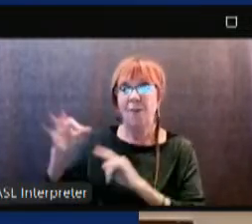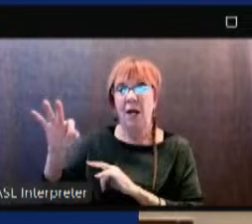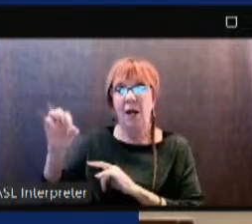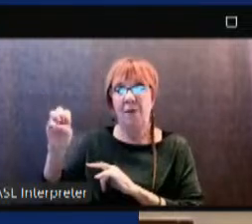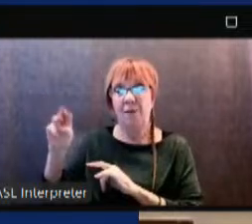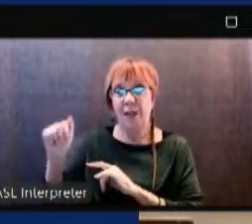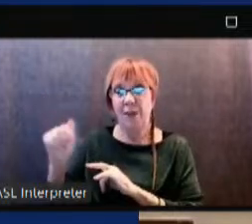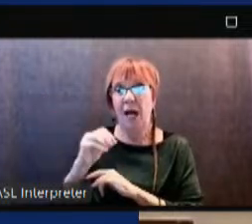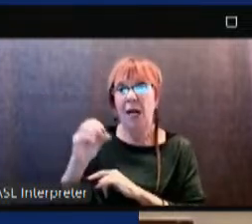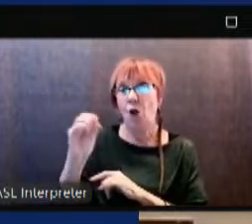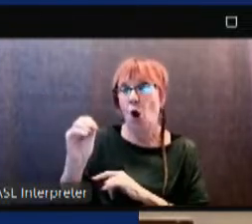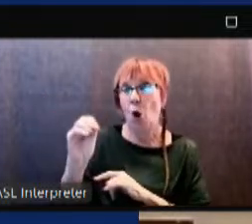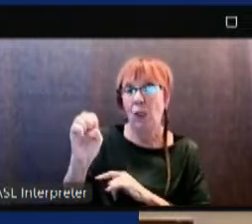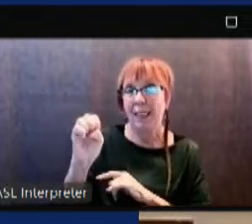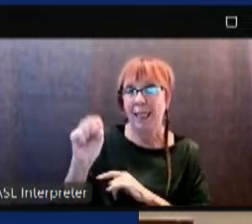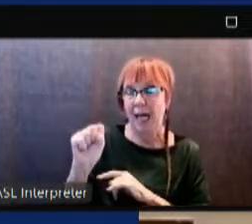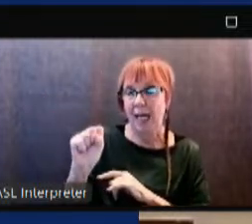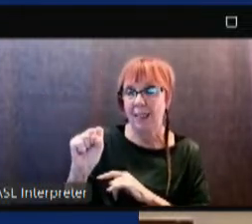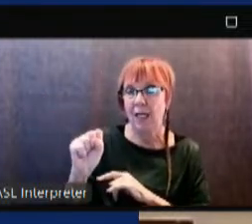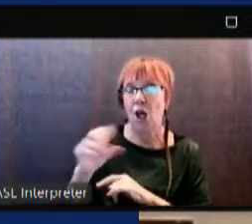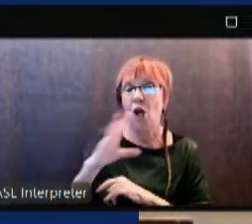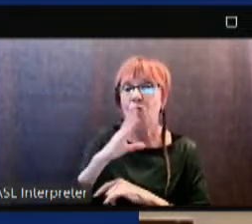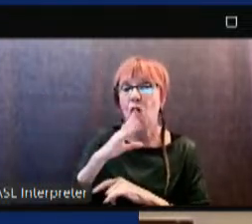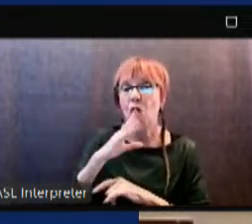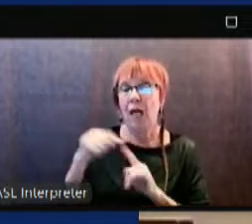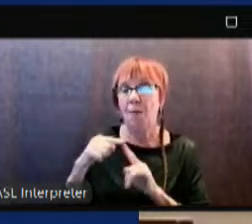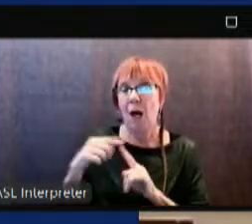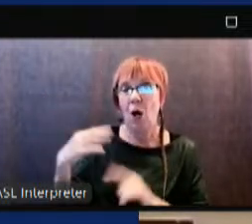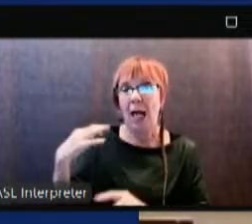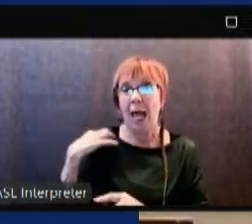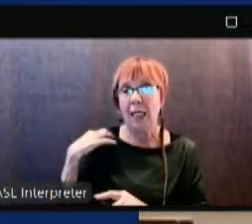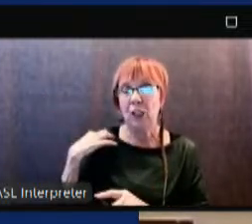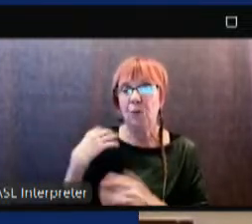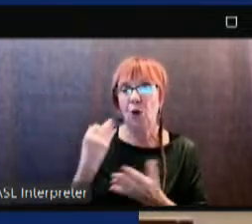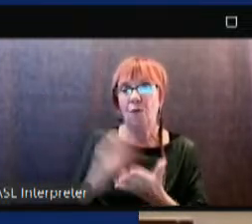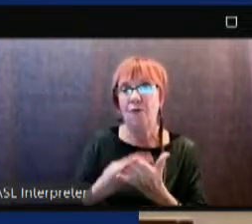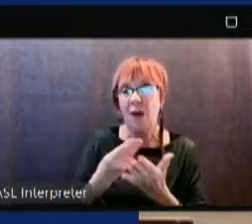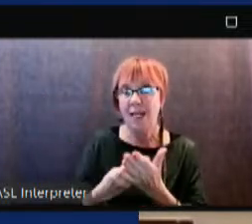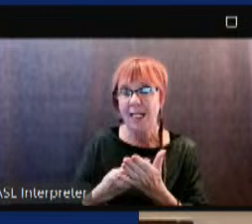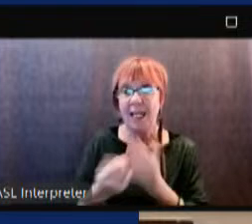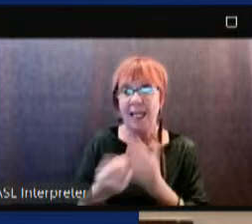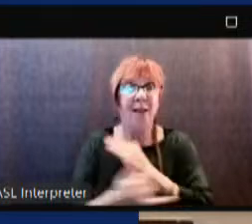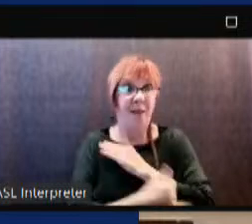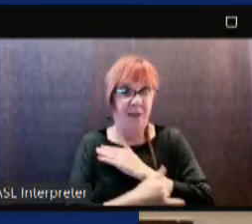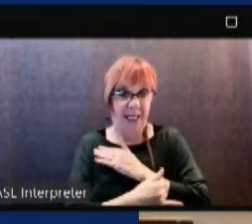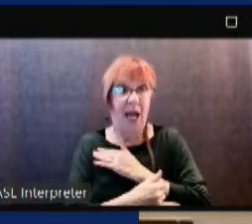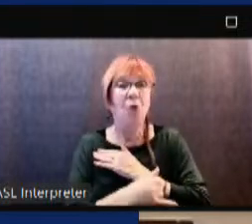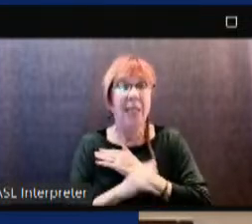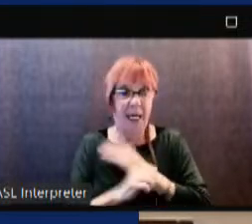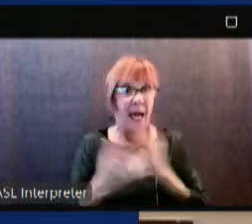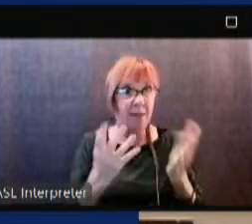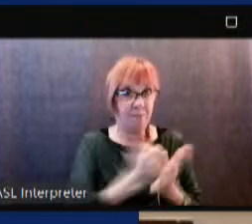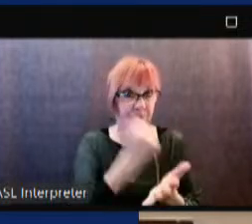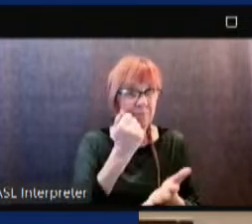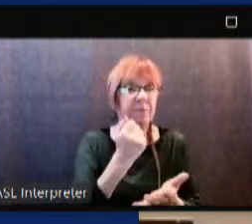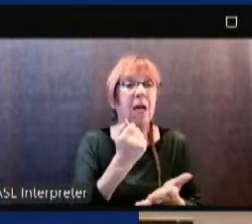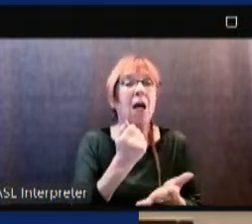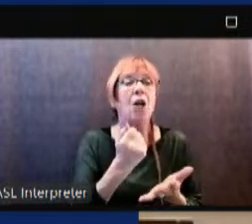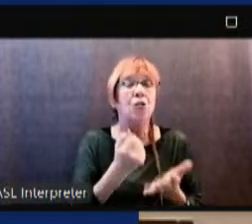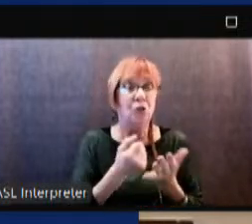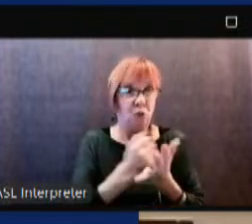OES, specifically talking about eligible funding that the county can access to assist with